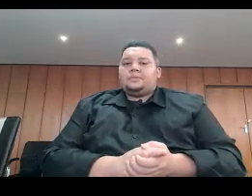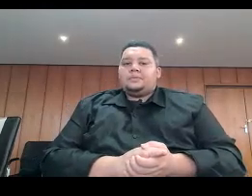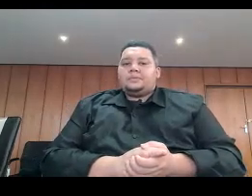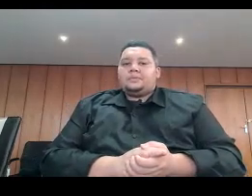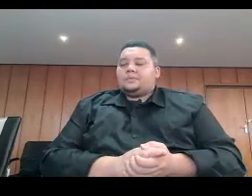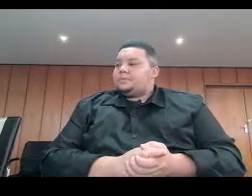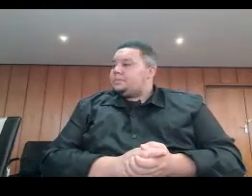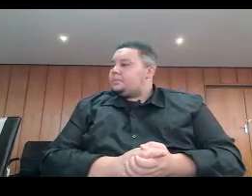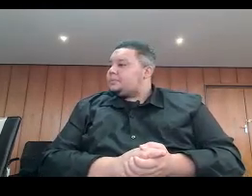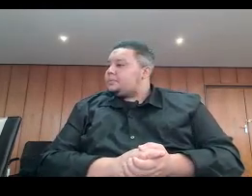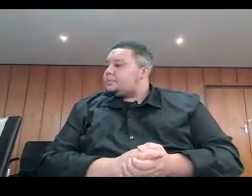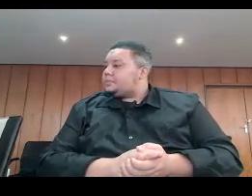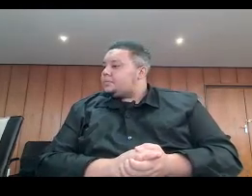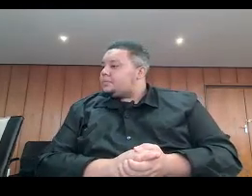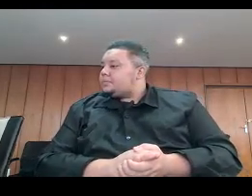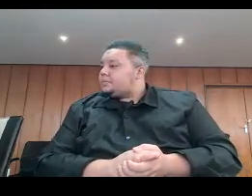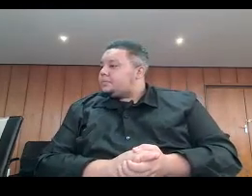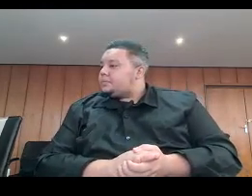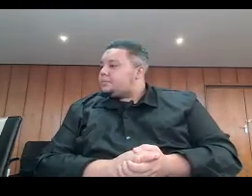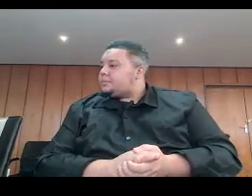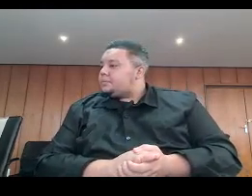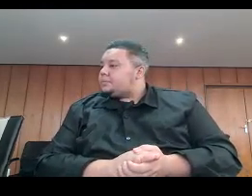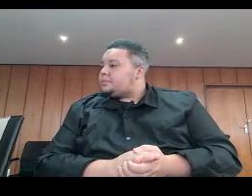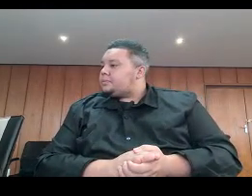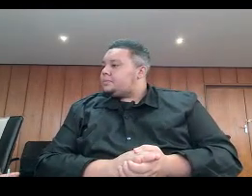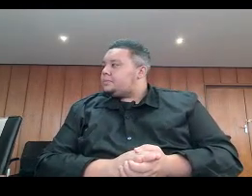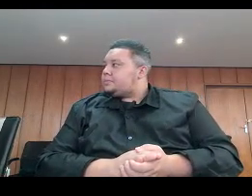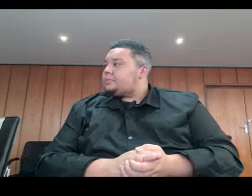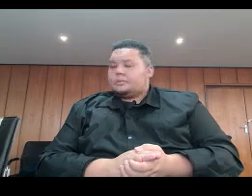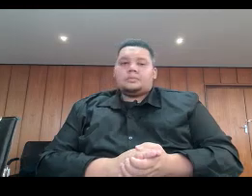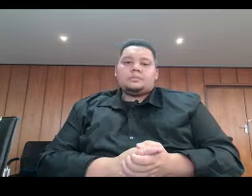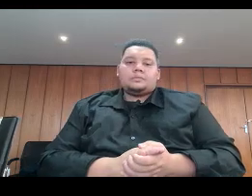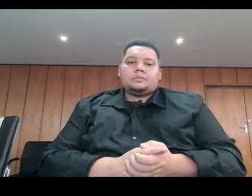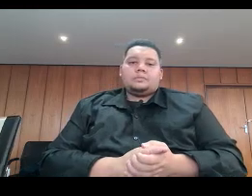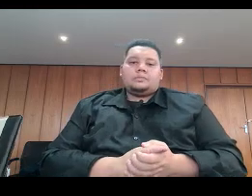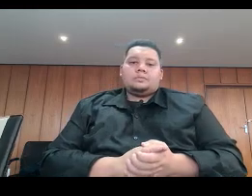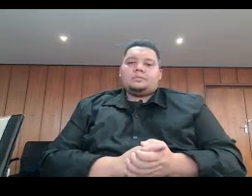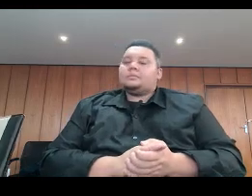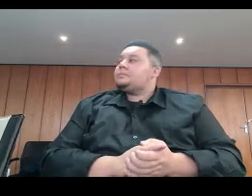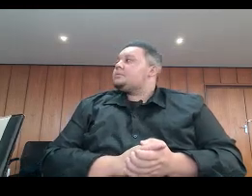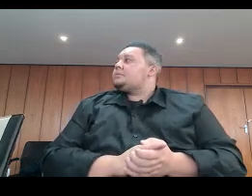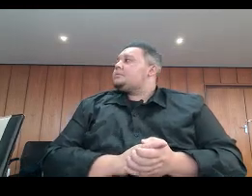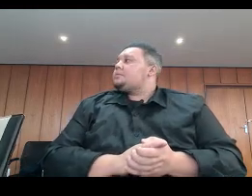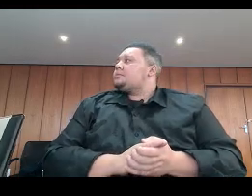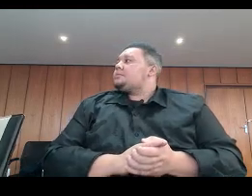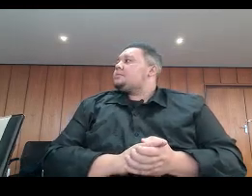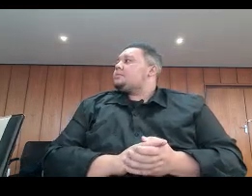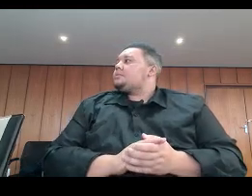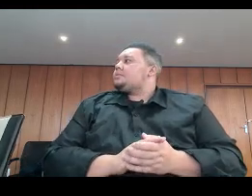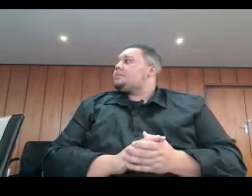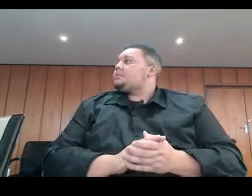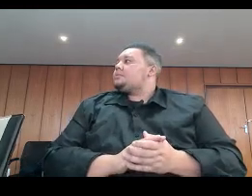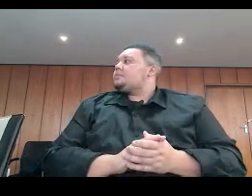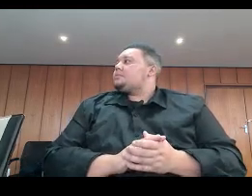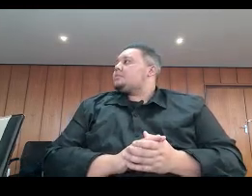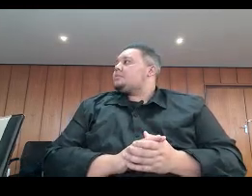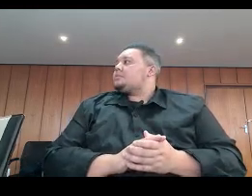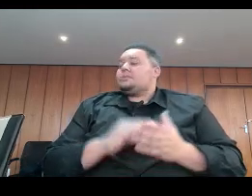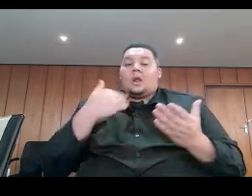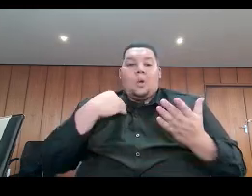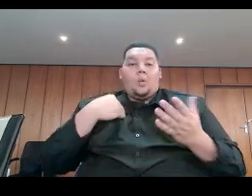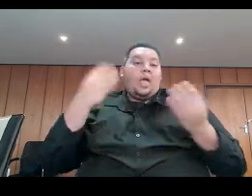You can maybe just forward to that. I'm going to take the prerogative of putting you on the spot.